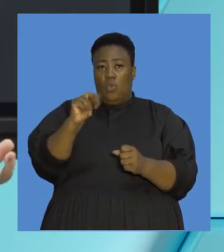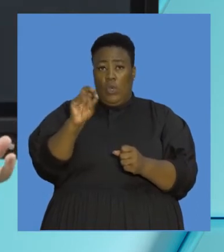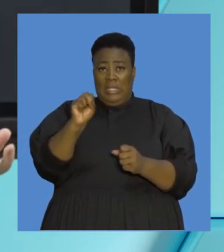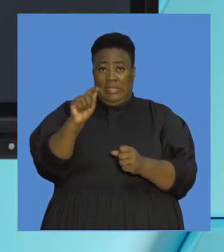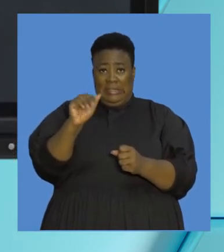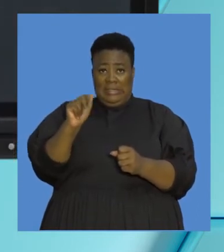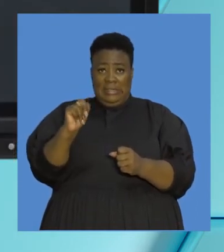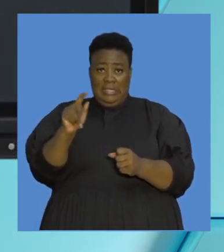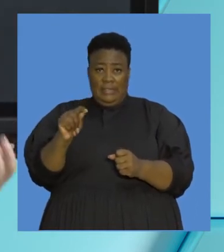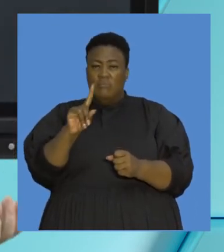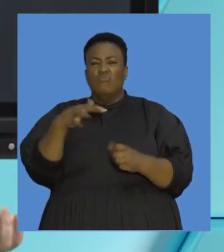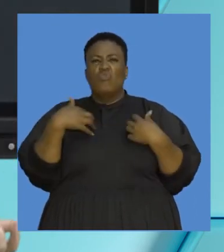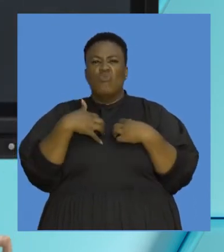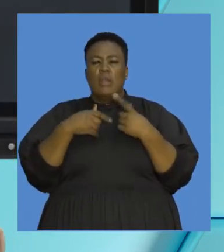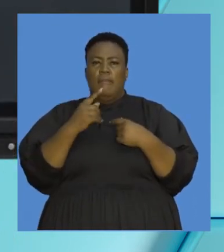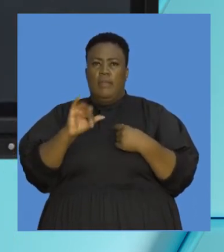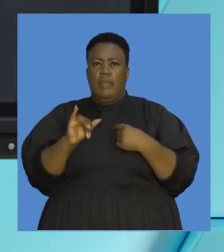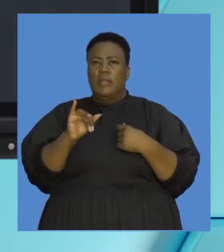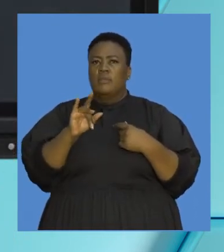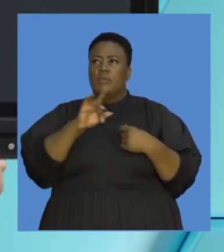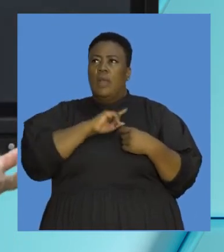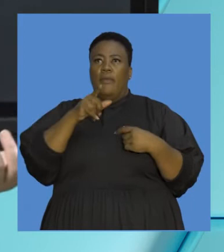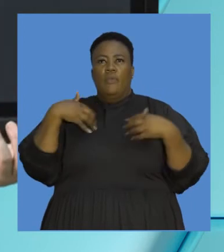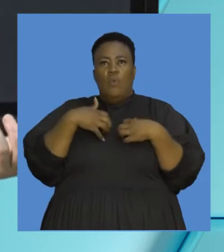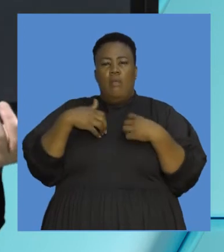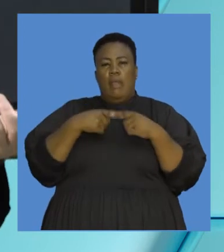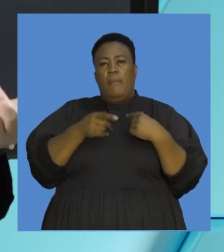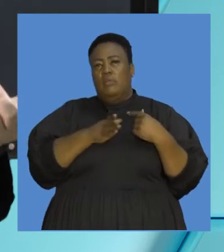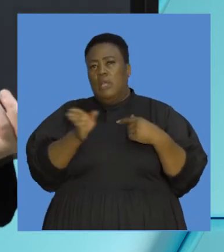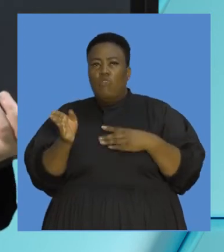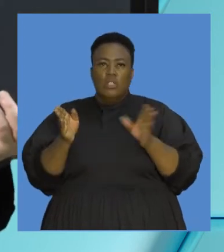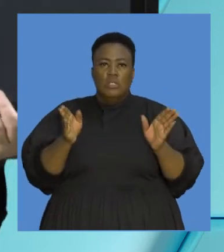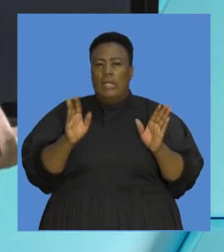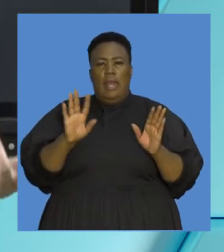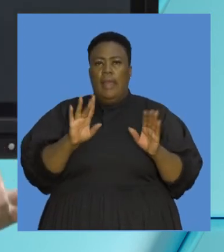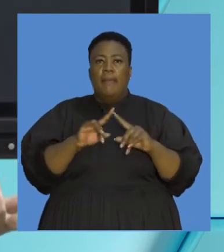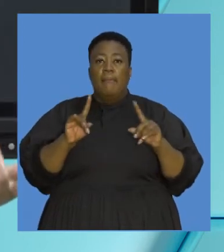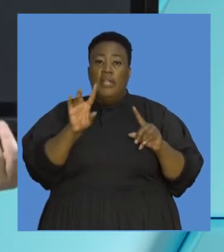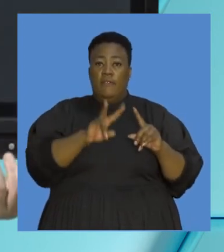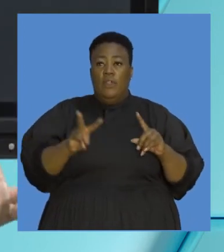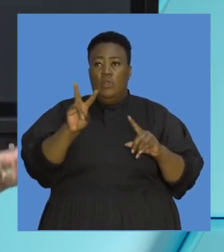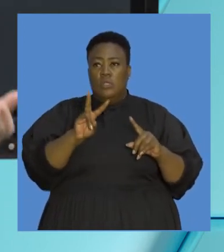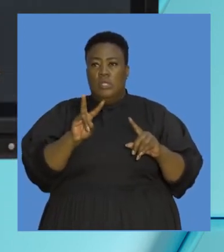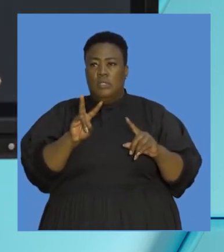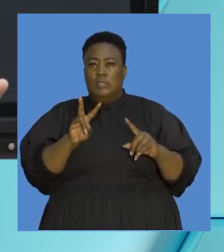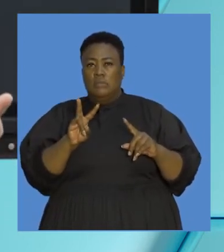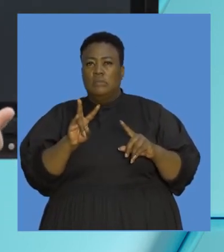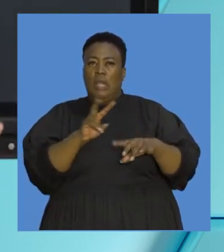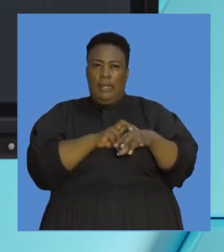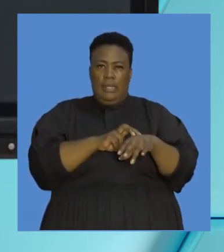scalar, so we don't worry about direction. Velocity is a vector, so I